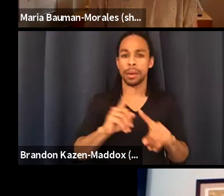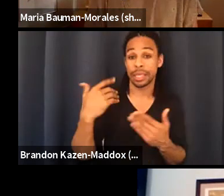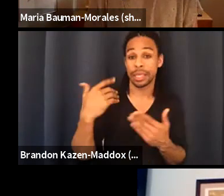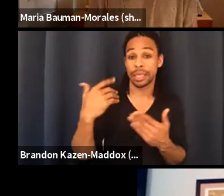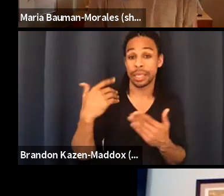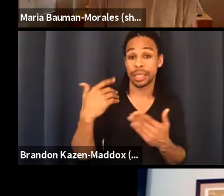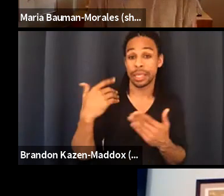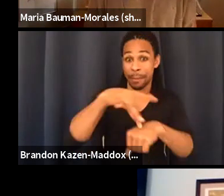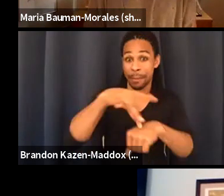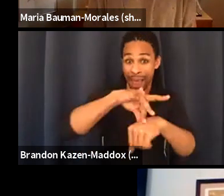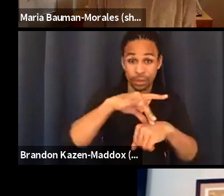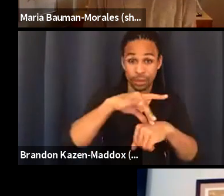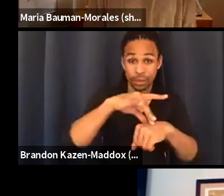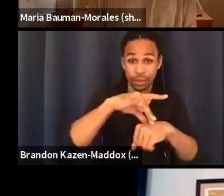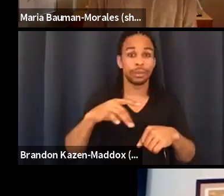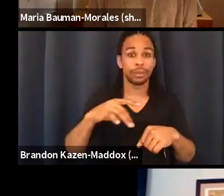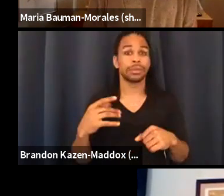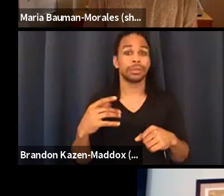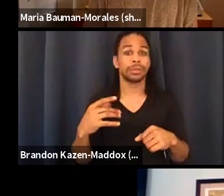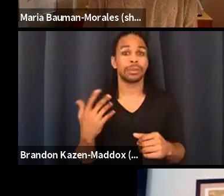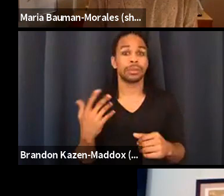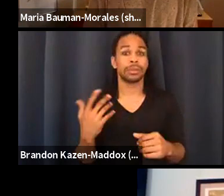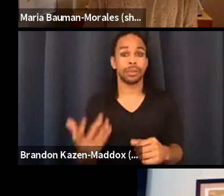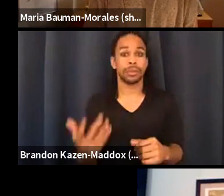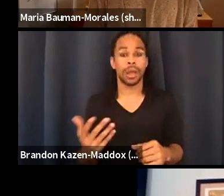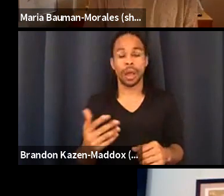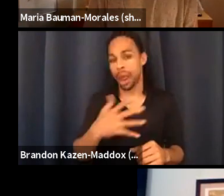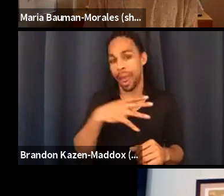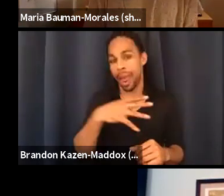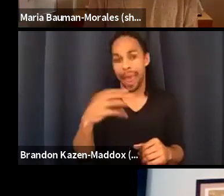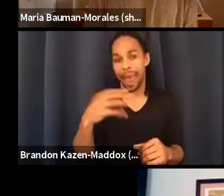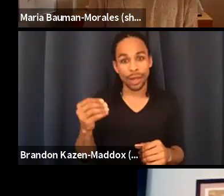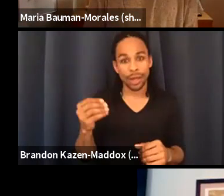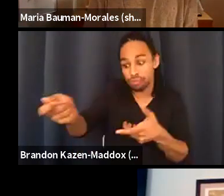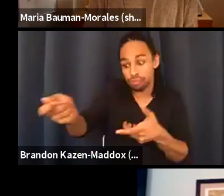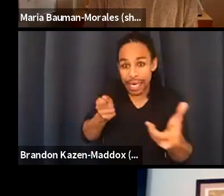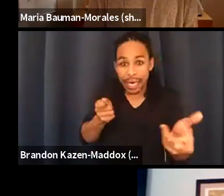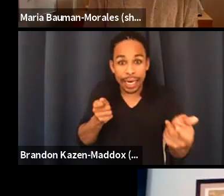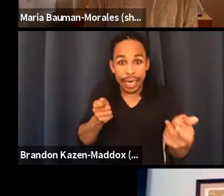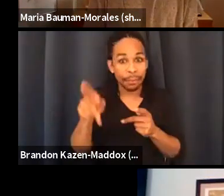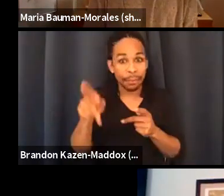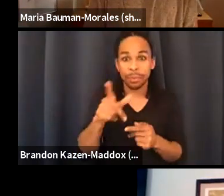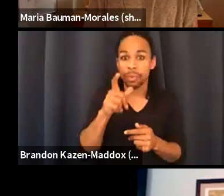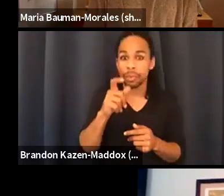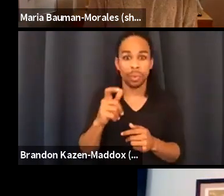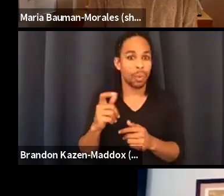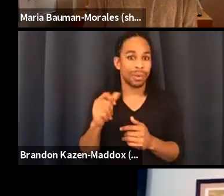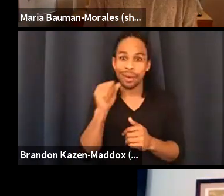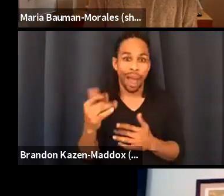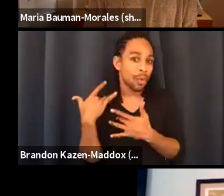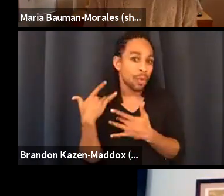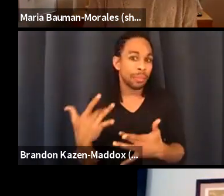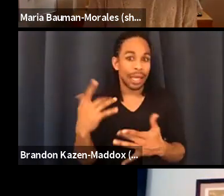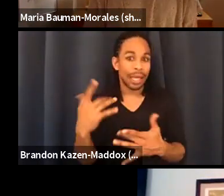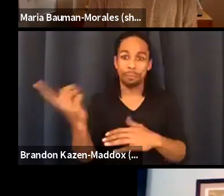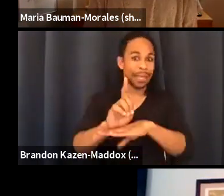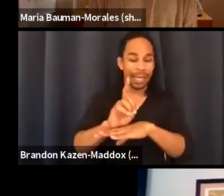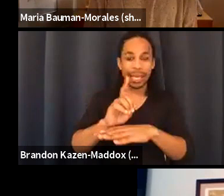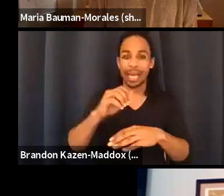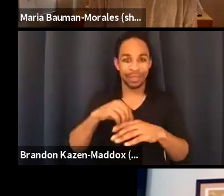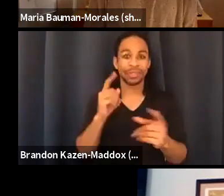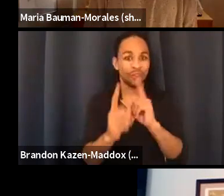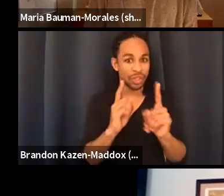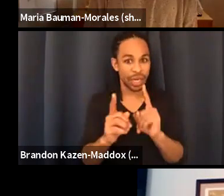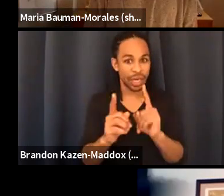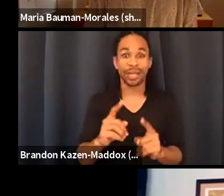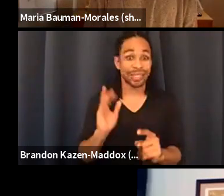would not normally come to these conversations and embrace them and put pressure points on their practices